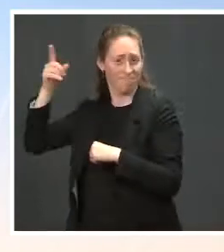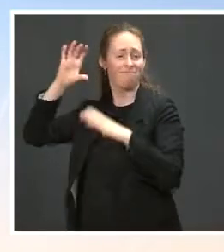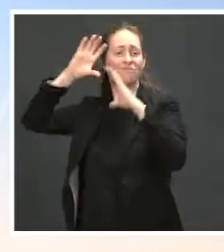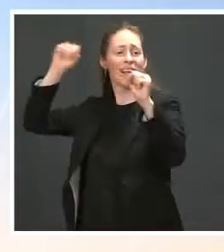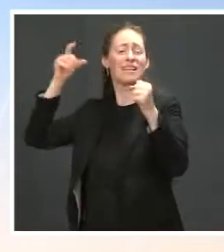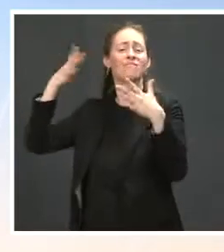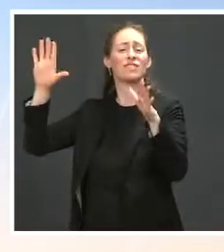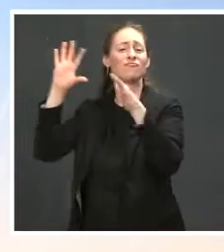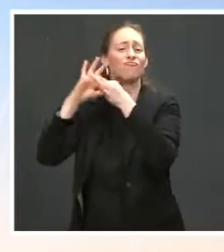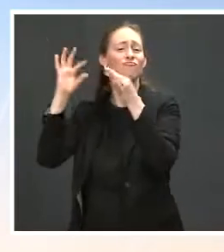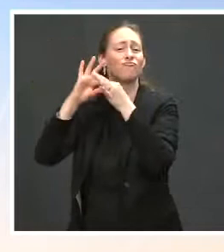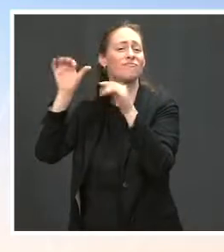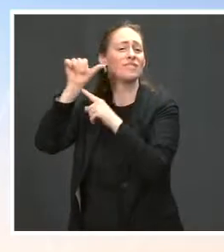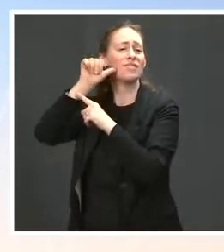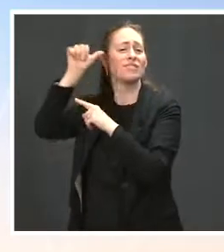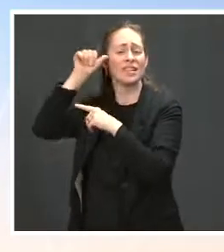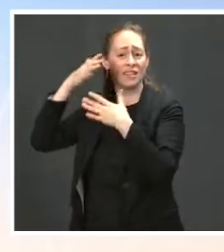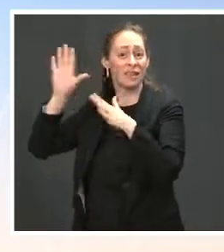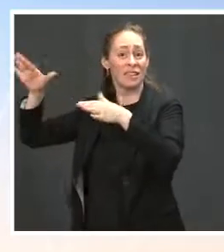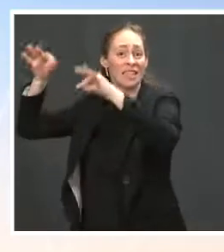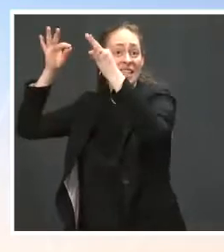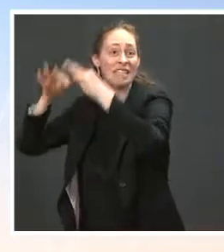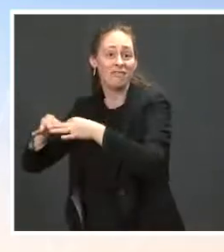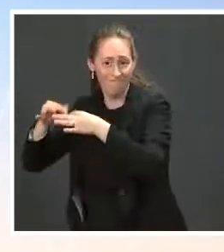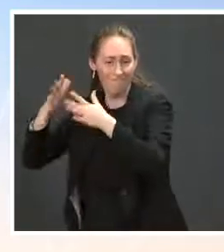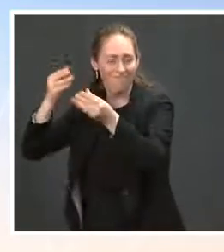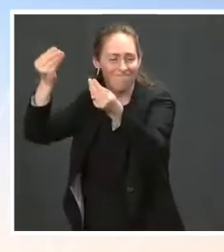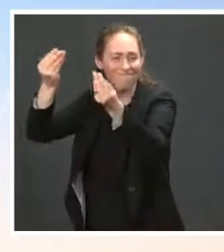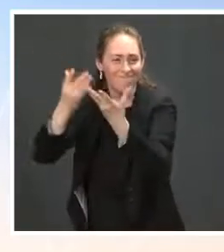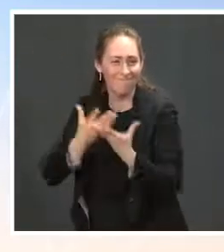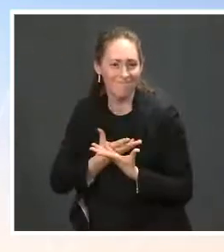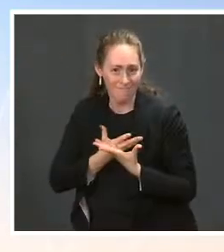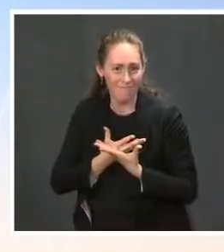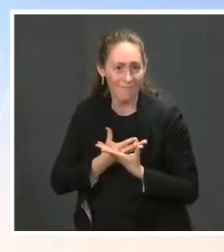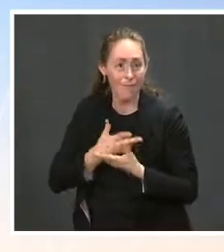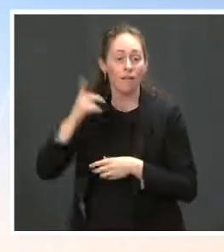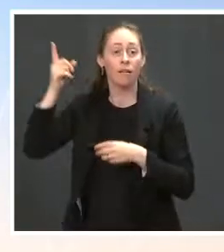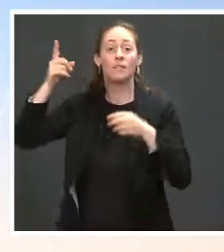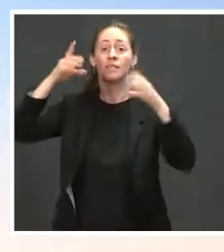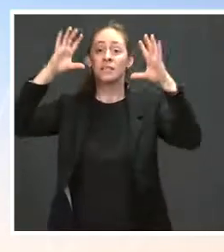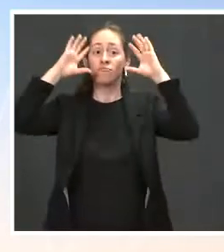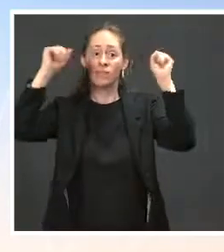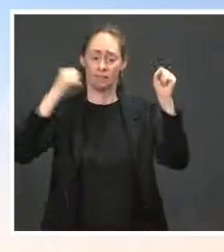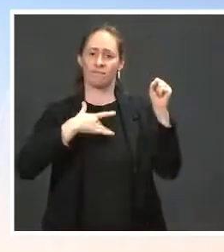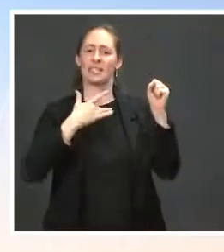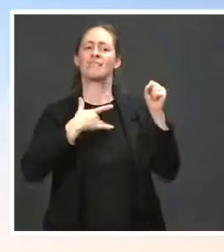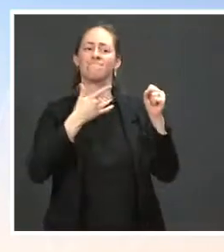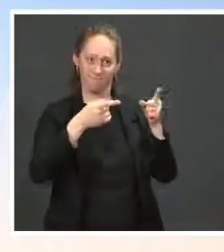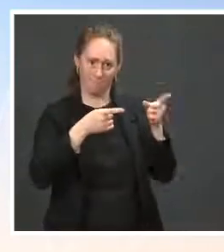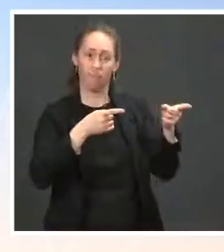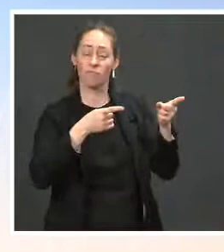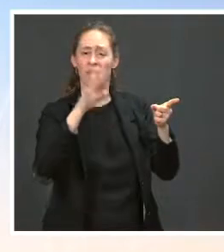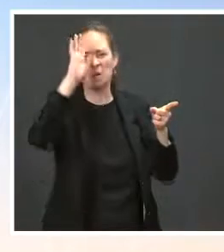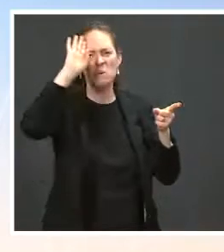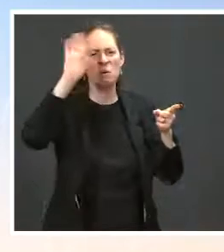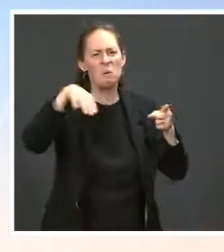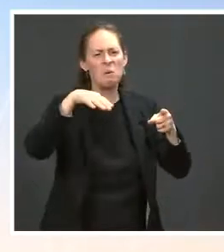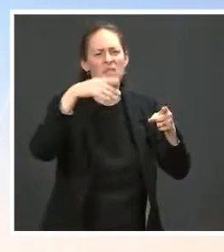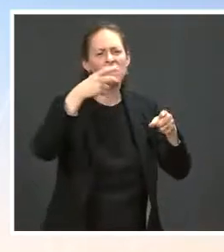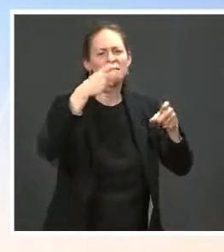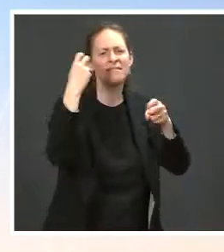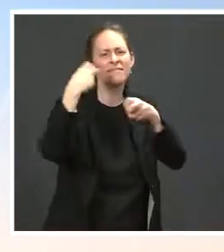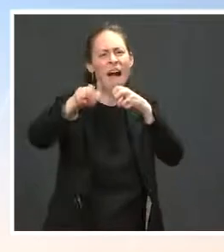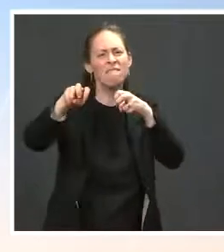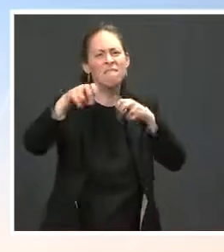verdict was announced, he believes the bar for convicting officers is far too high. It needs to be changed. He's a strong supporter, as